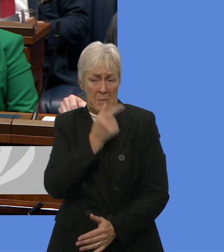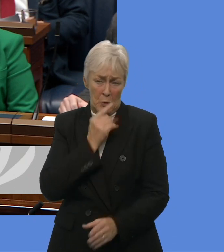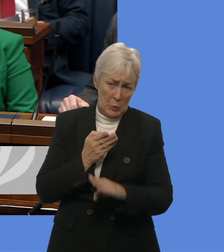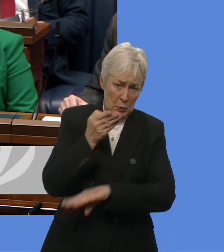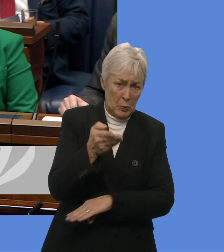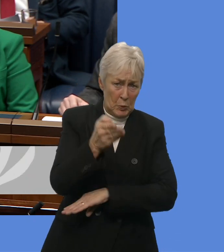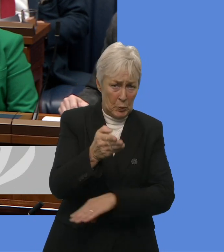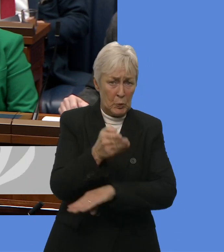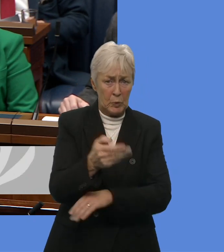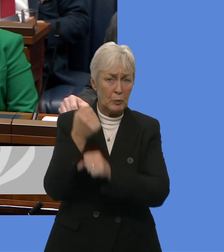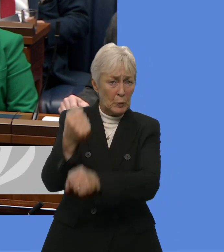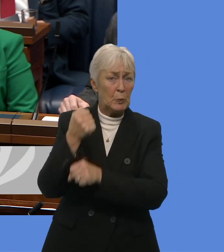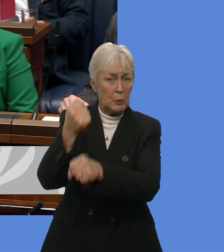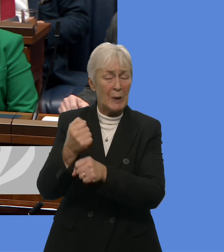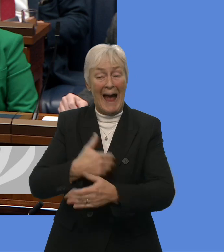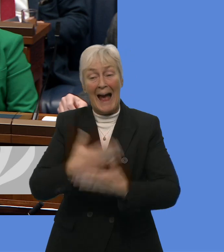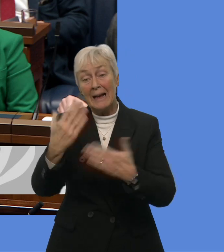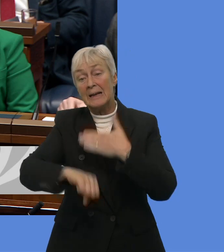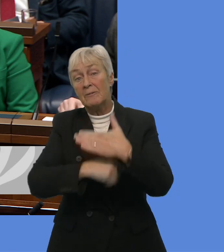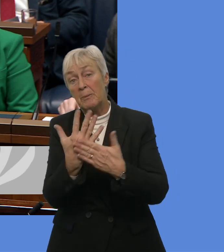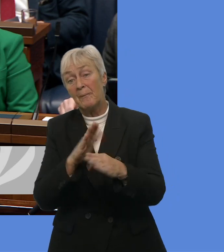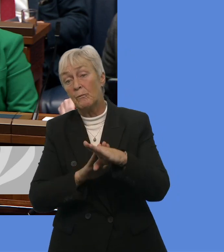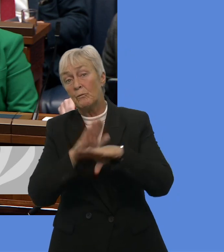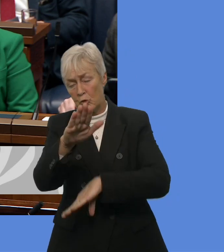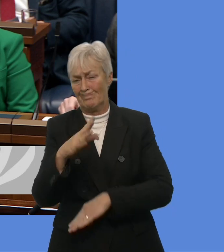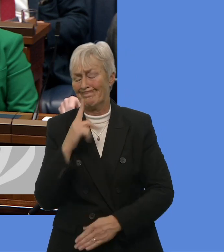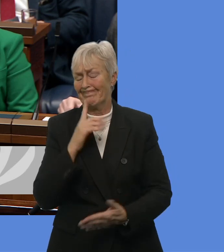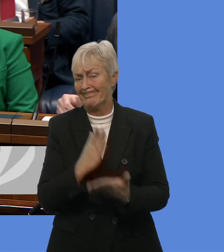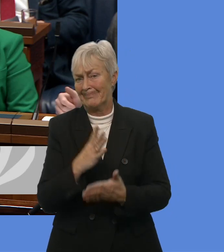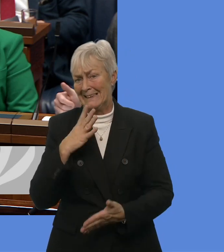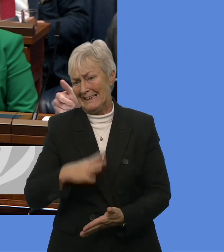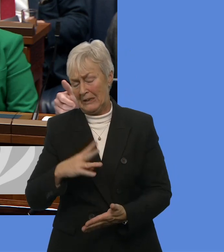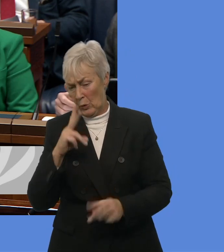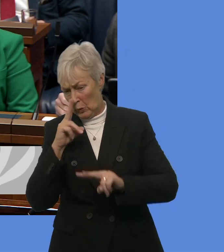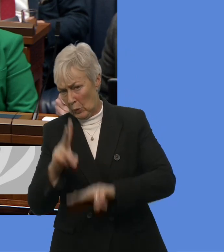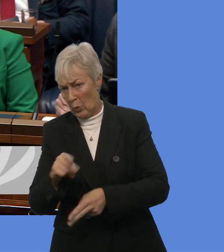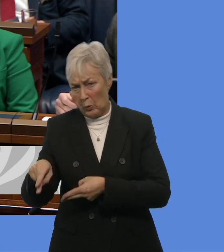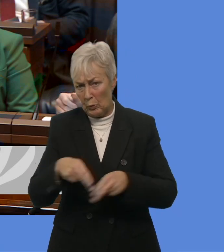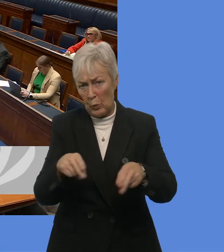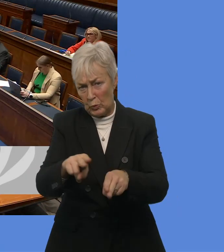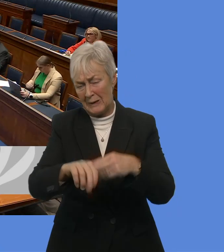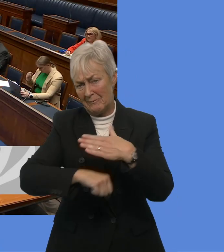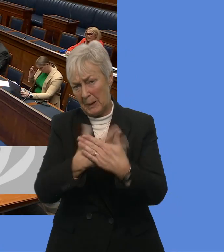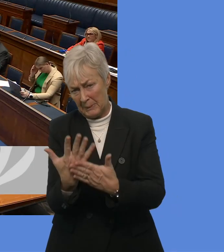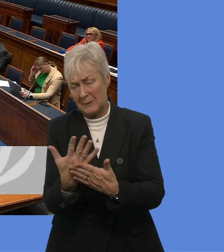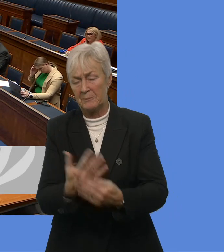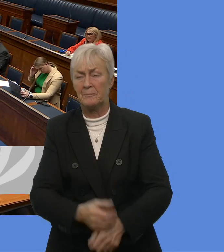that rally. So yes, of course, any development in the future would require infrastructure, significant infrastructure investment.